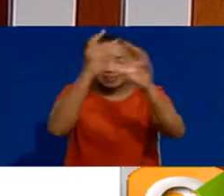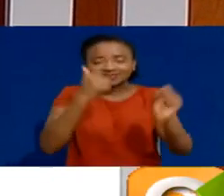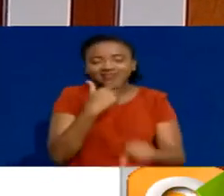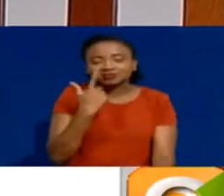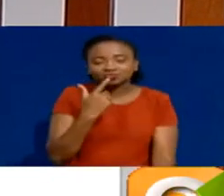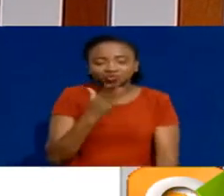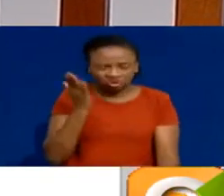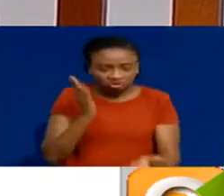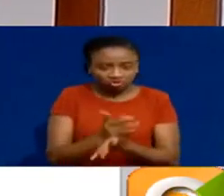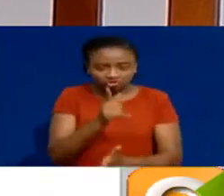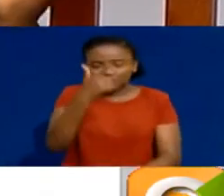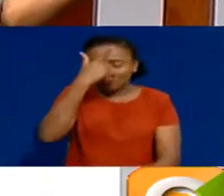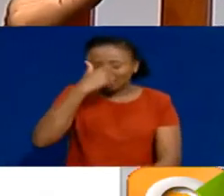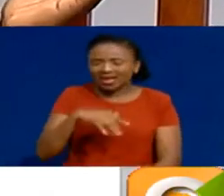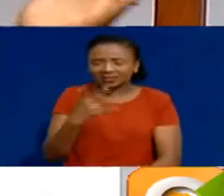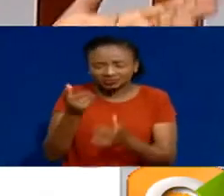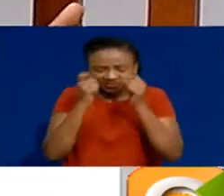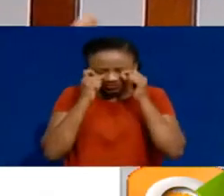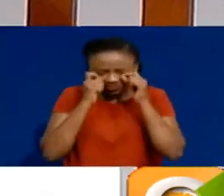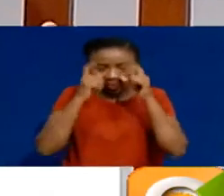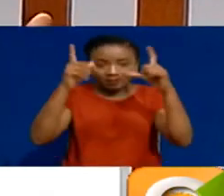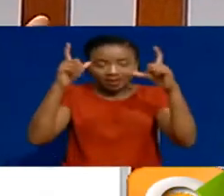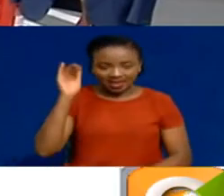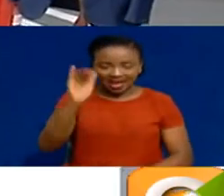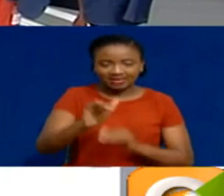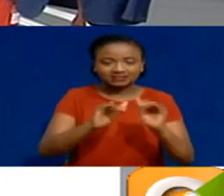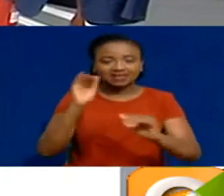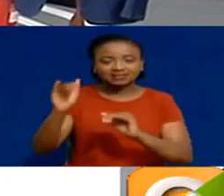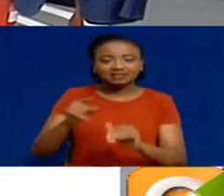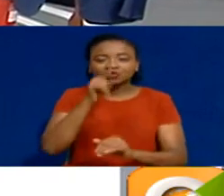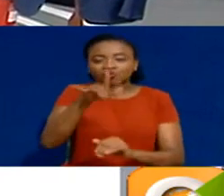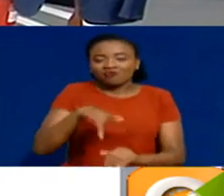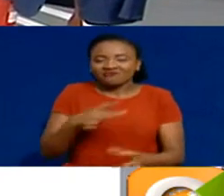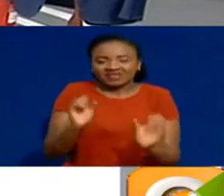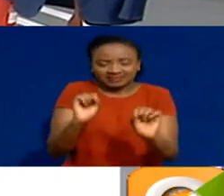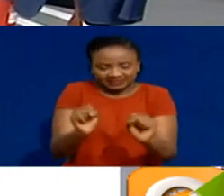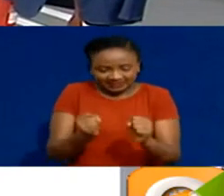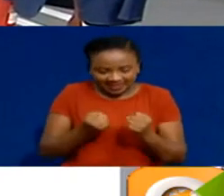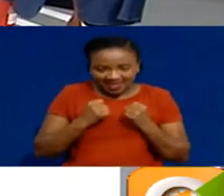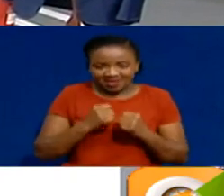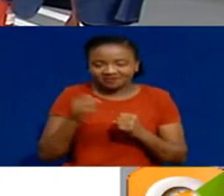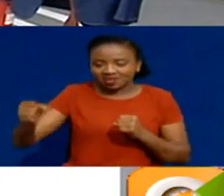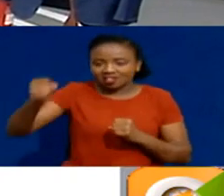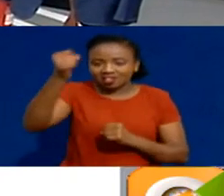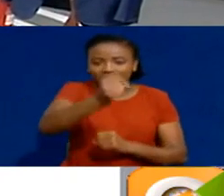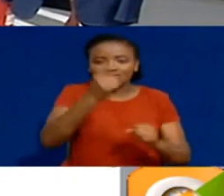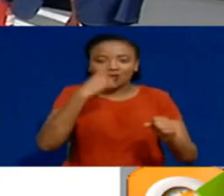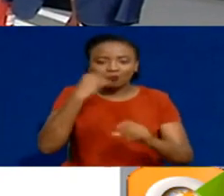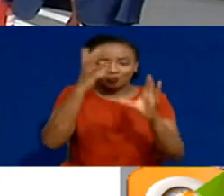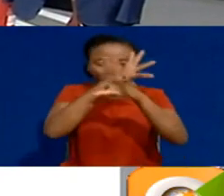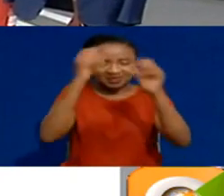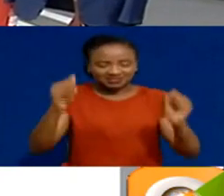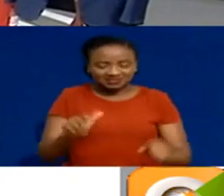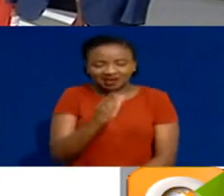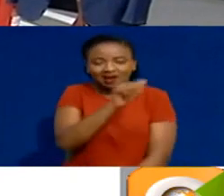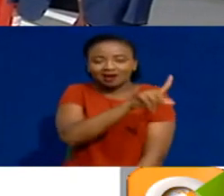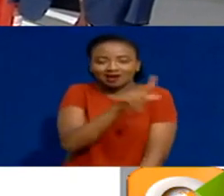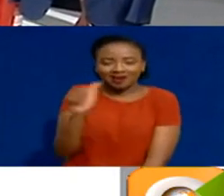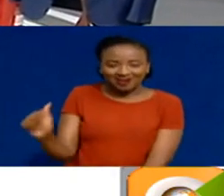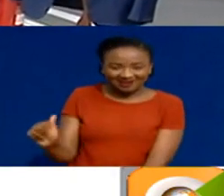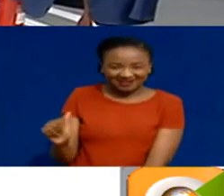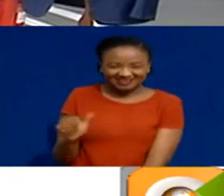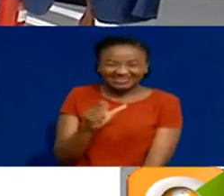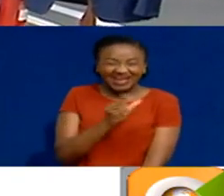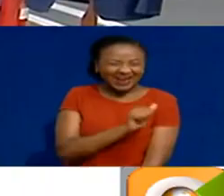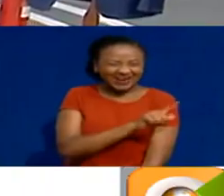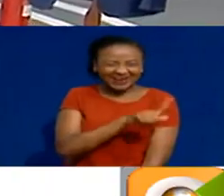Even if you are a blind person, you should open up your eyes and know, in whose hands are we safe? Allah. Allah. Allah.